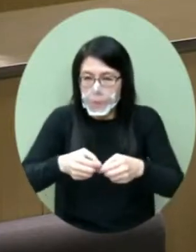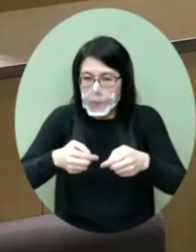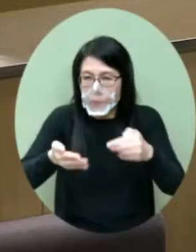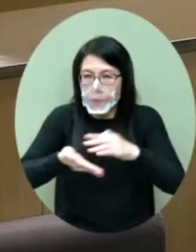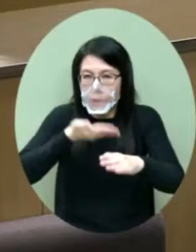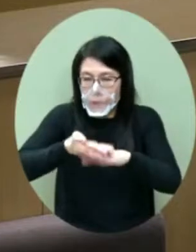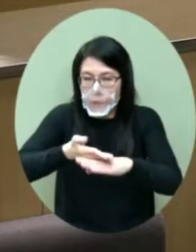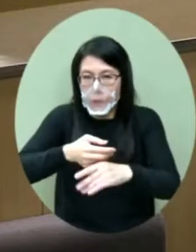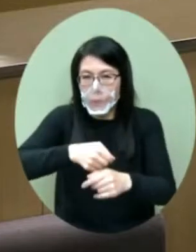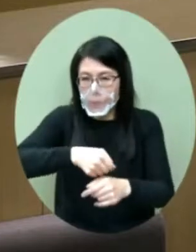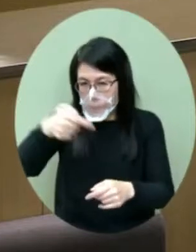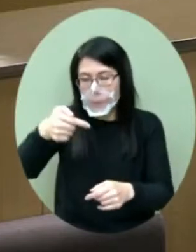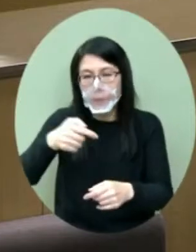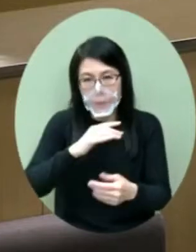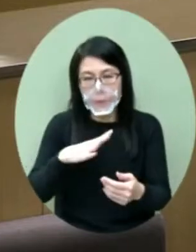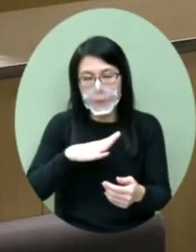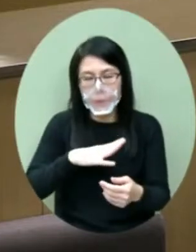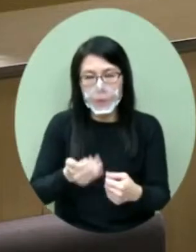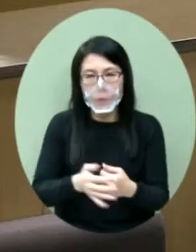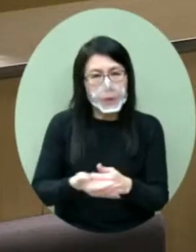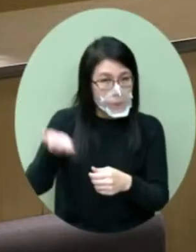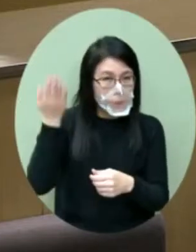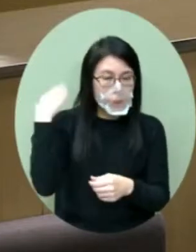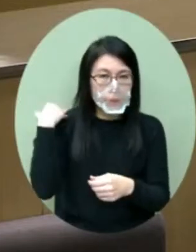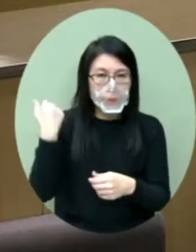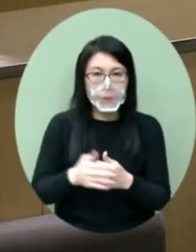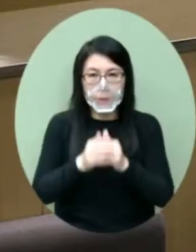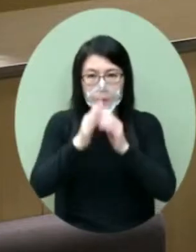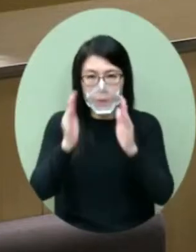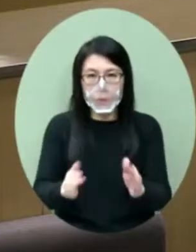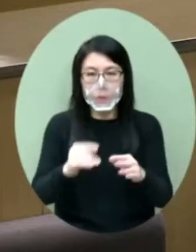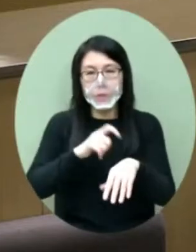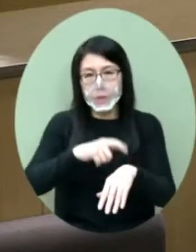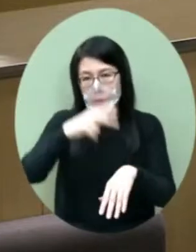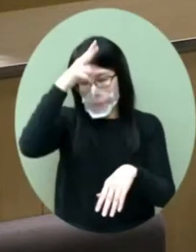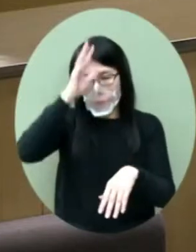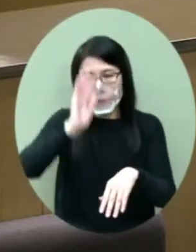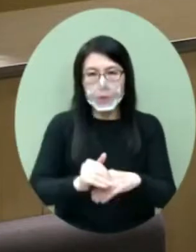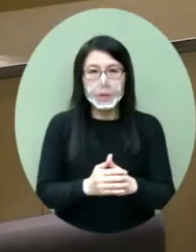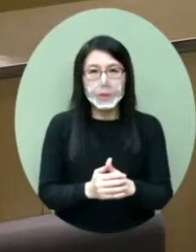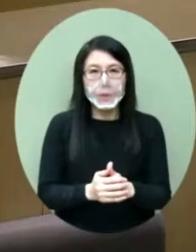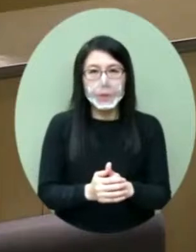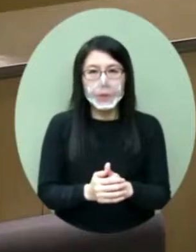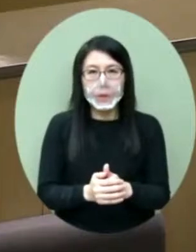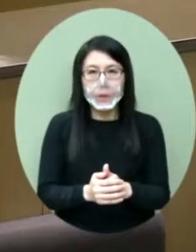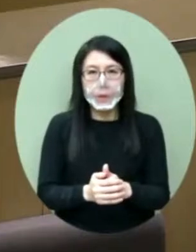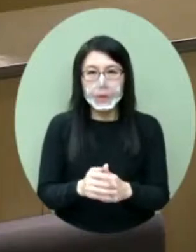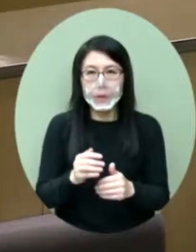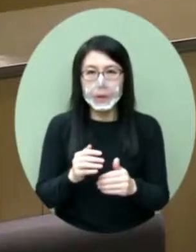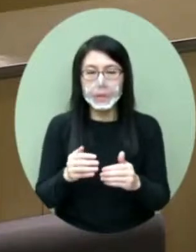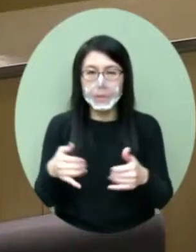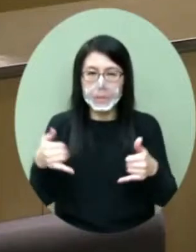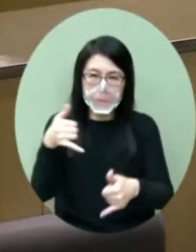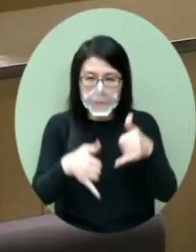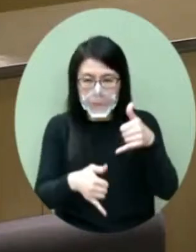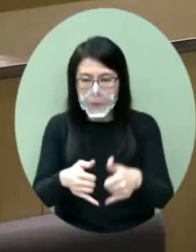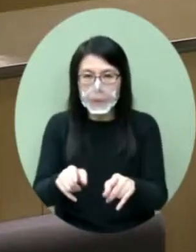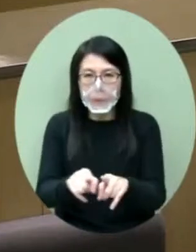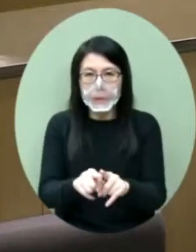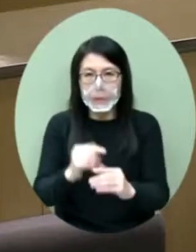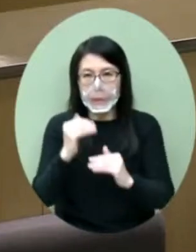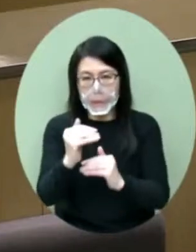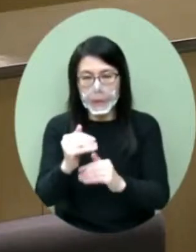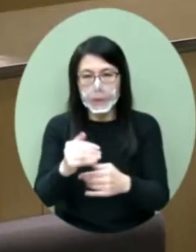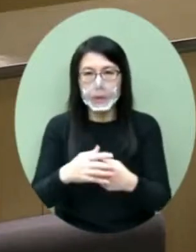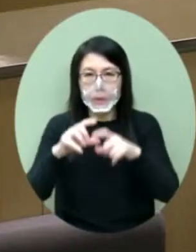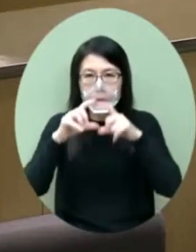real-time reproductive rate and commuting has increased. Well, in terms of